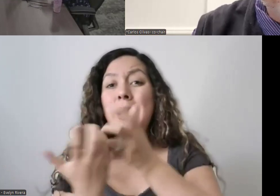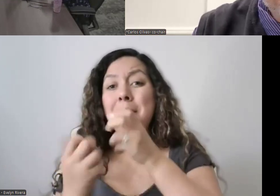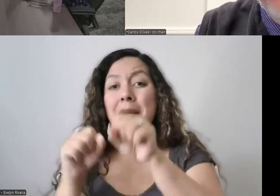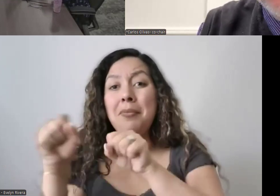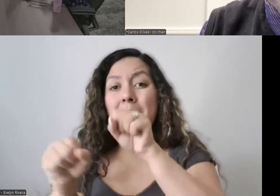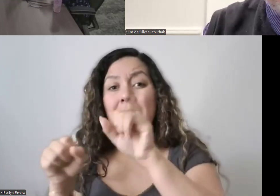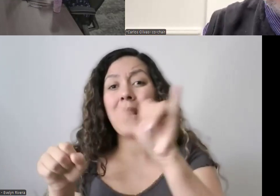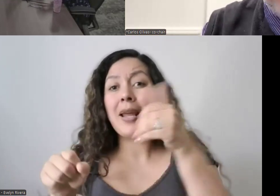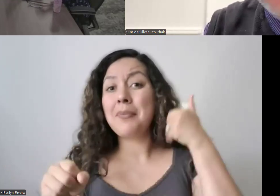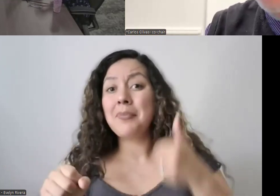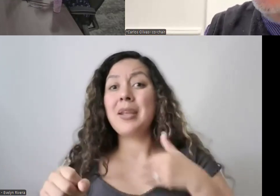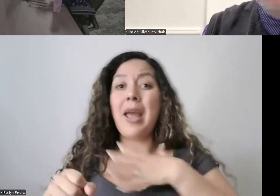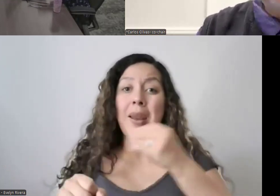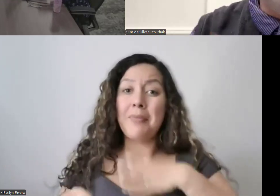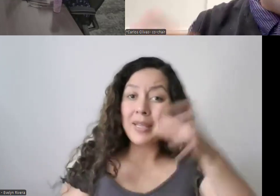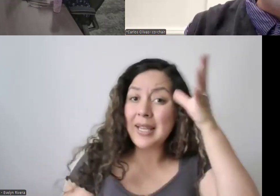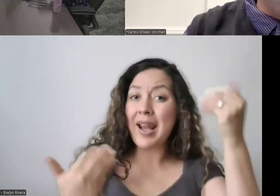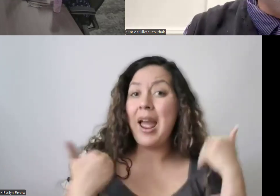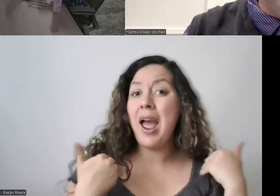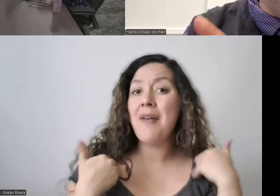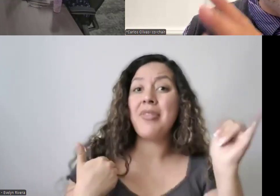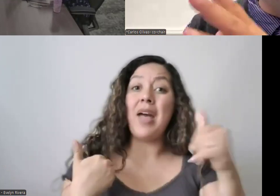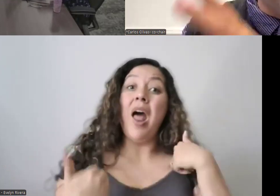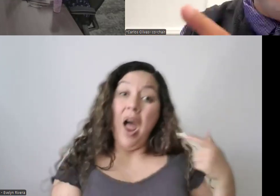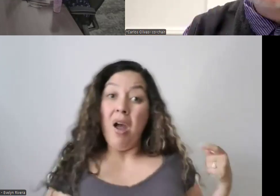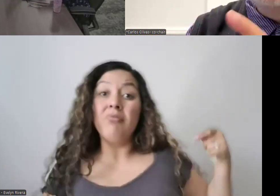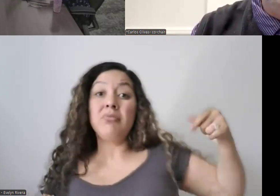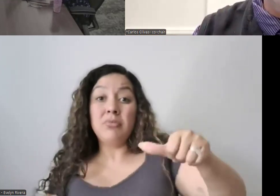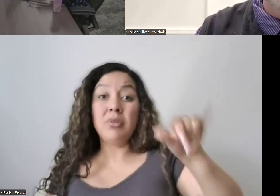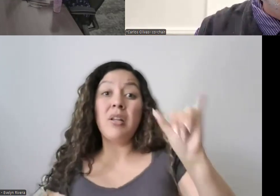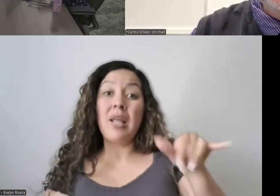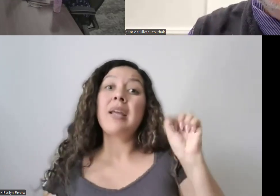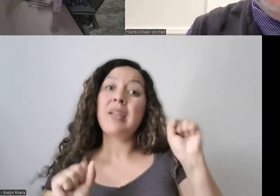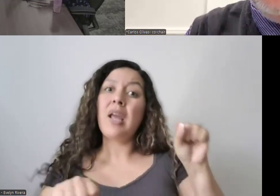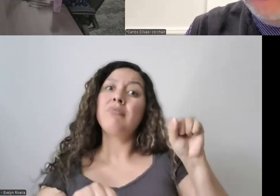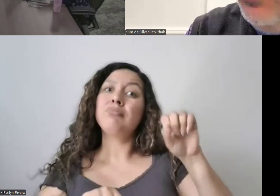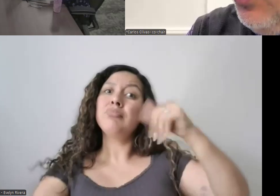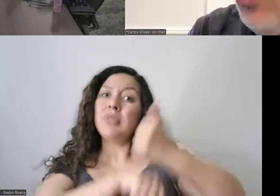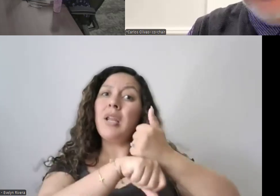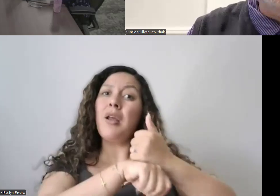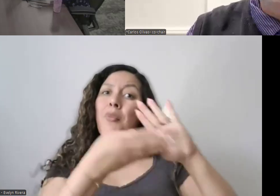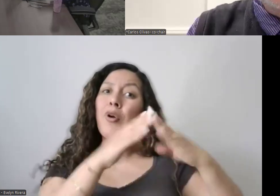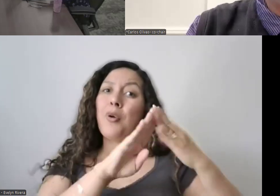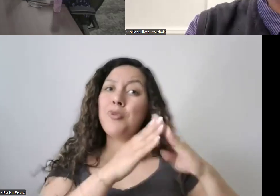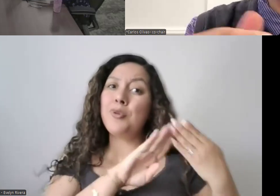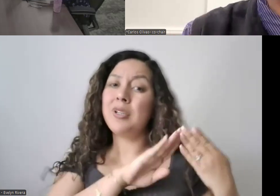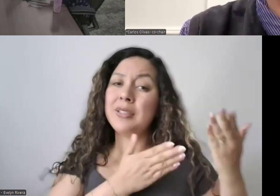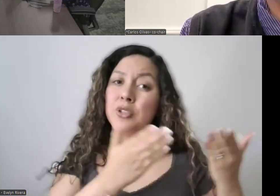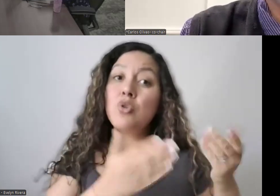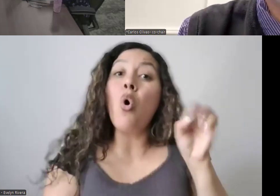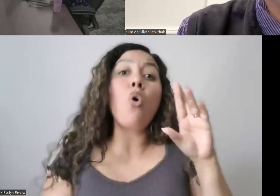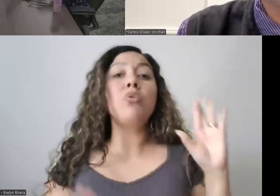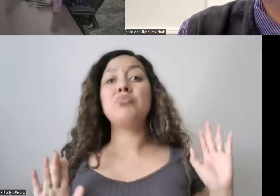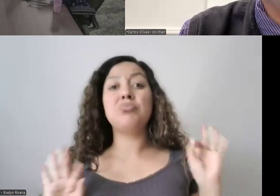have that we paid out of pocket, that can create some type of community, or just having